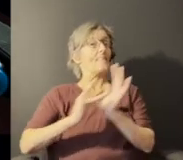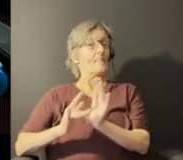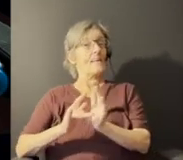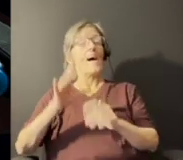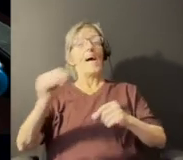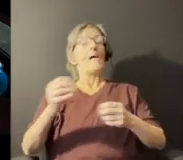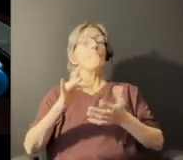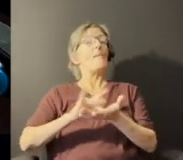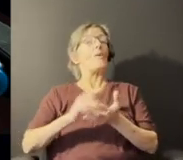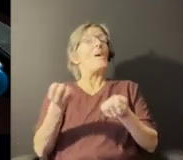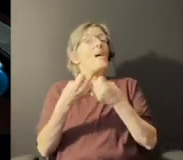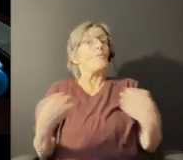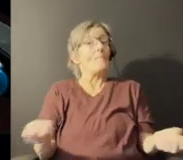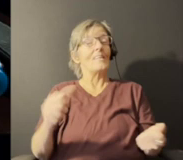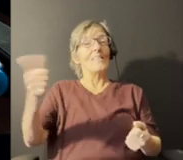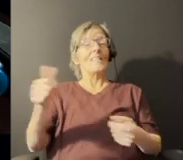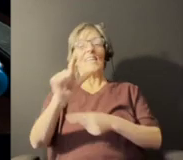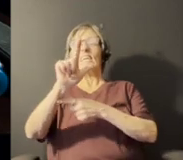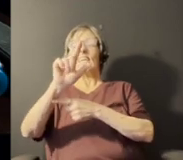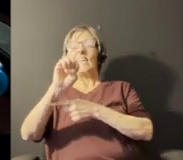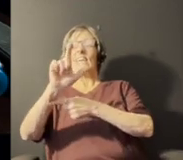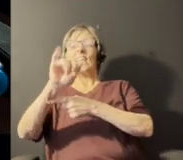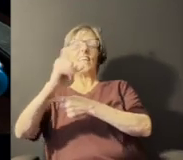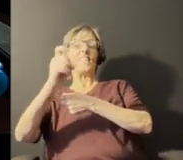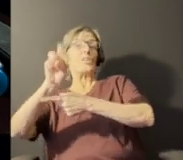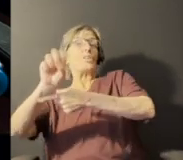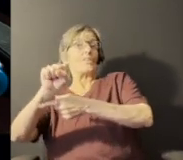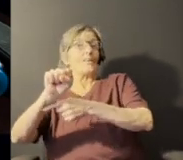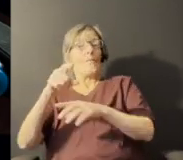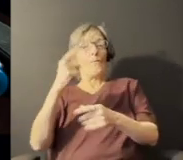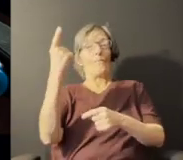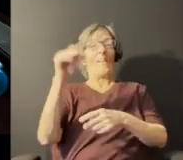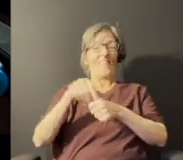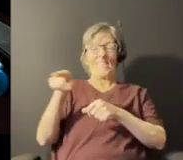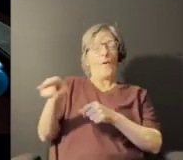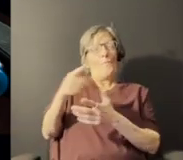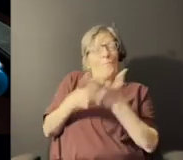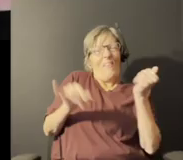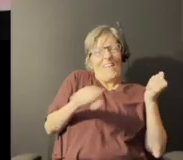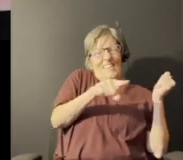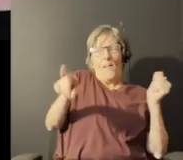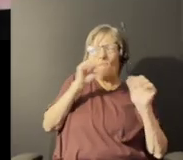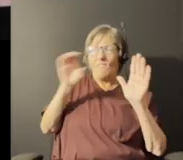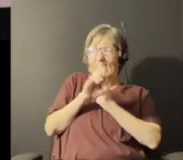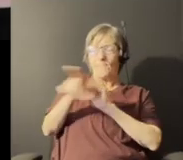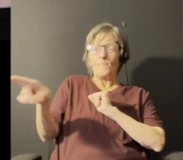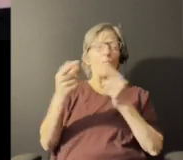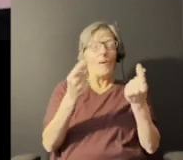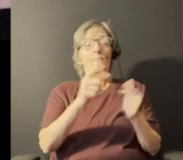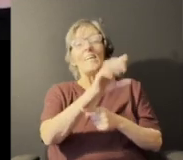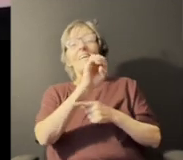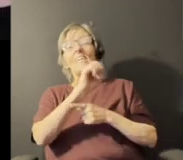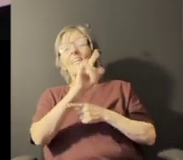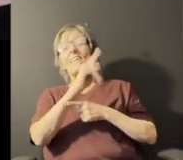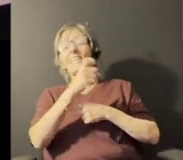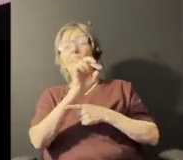medications and medical equipment. And the other one is elixirs. And what are those things in the elixirs photograph? Yeah,